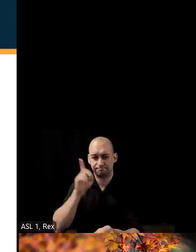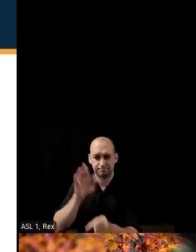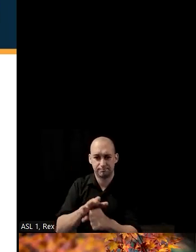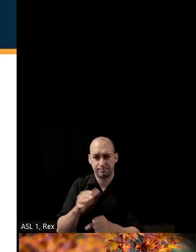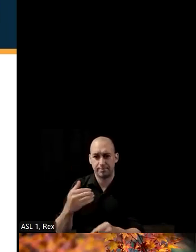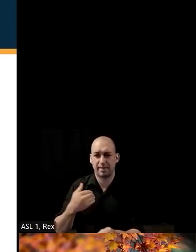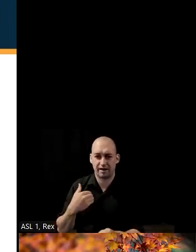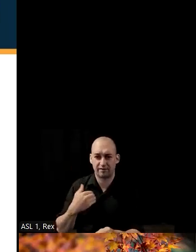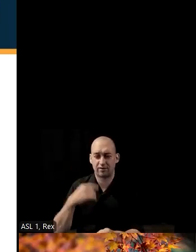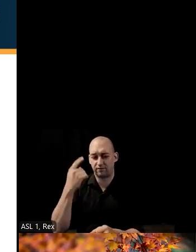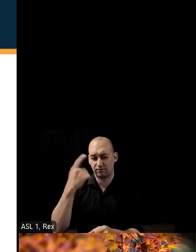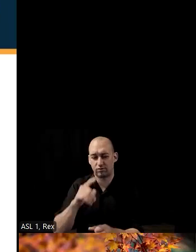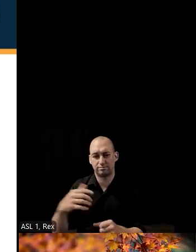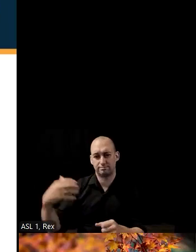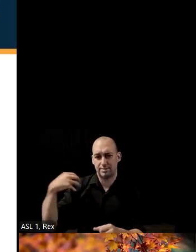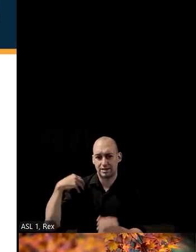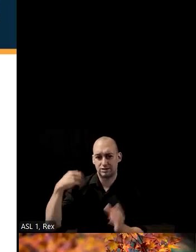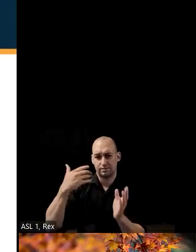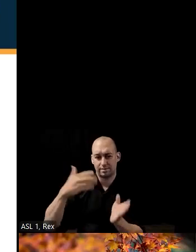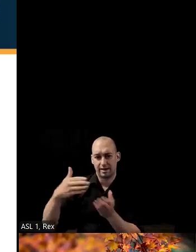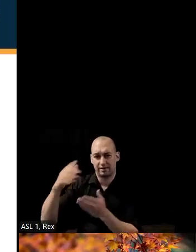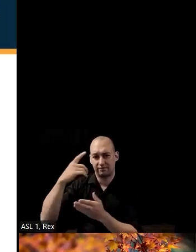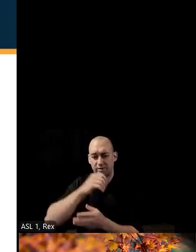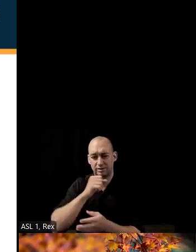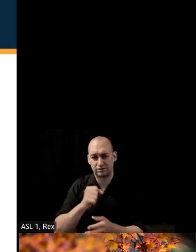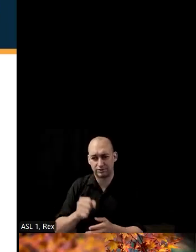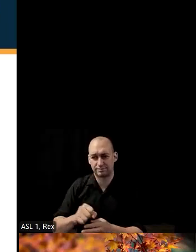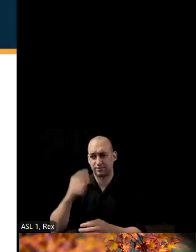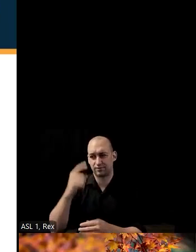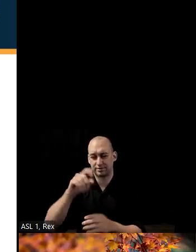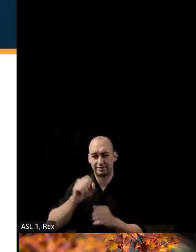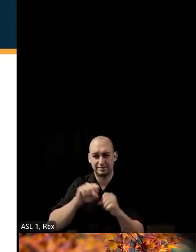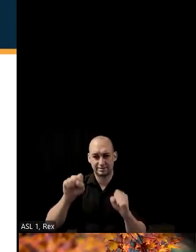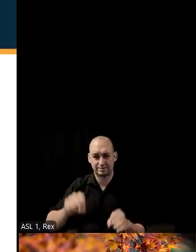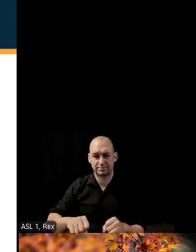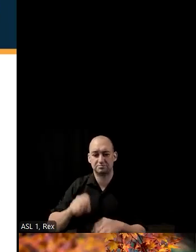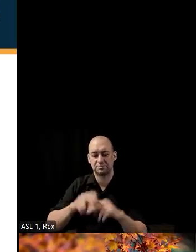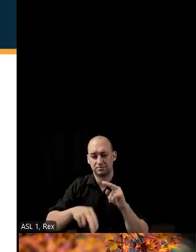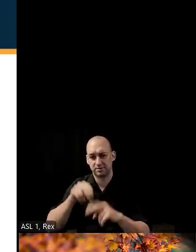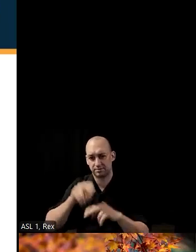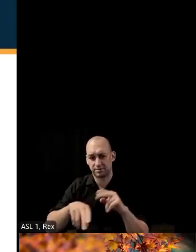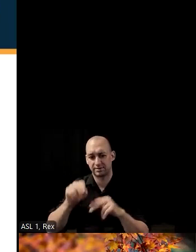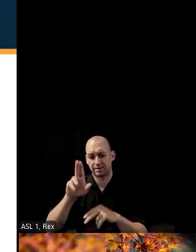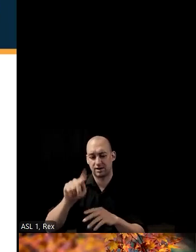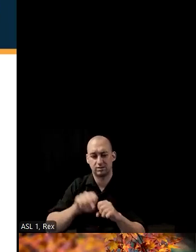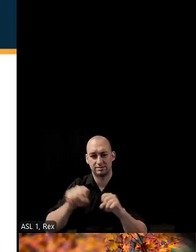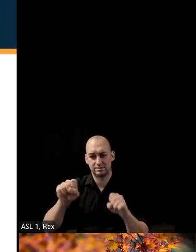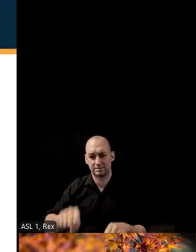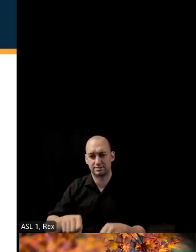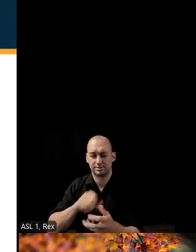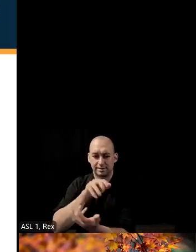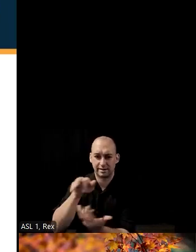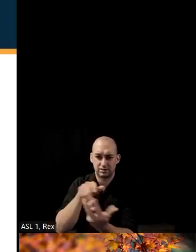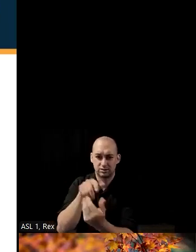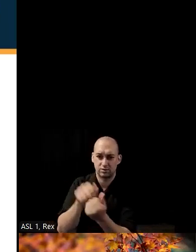have under the master plan for aging for the system. And then, of course, as we build out our system, we'll be engaging with the MPA work